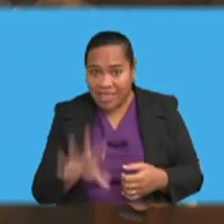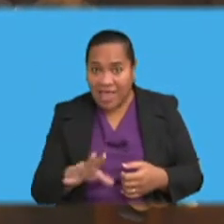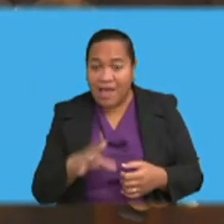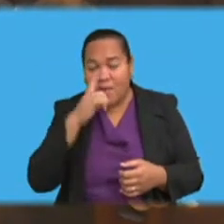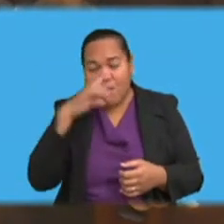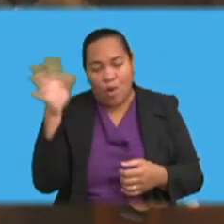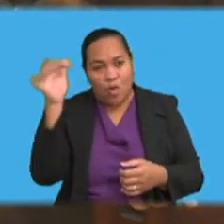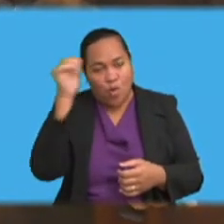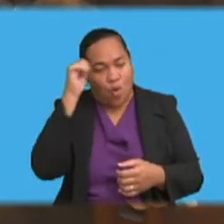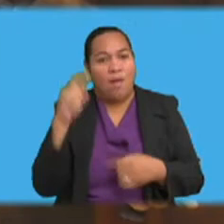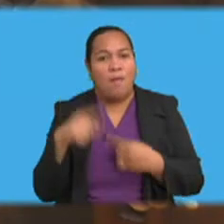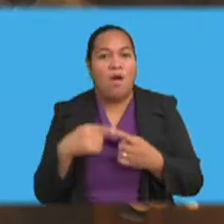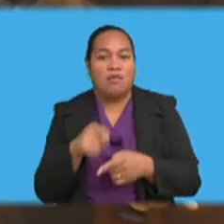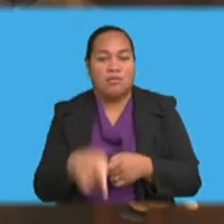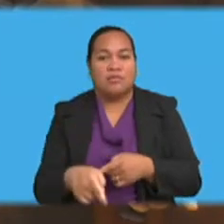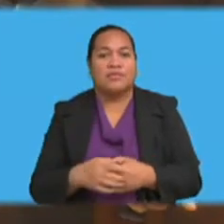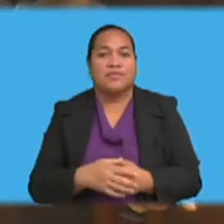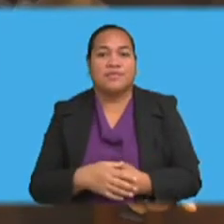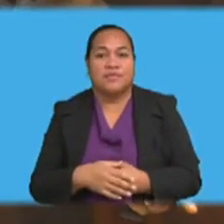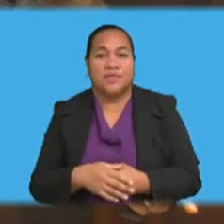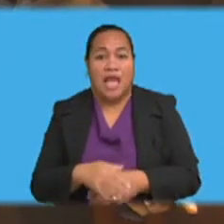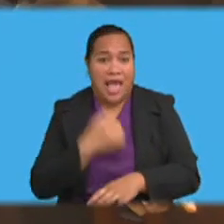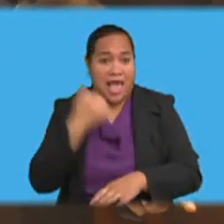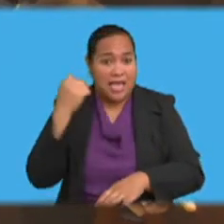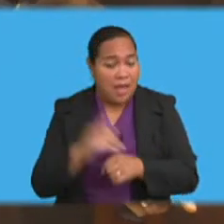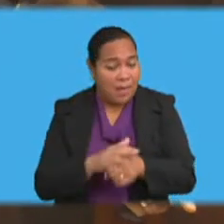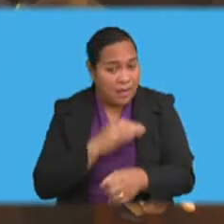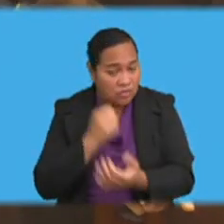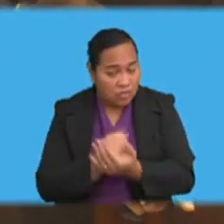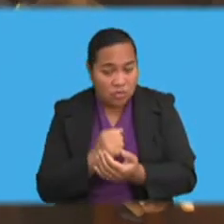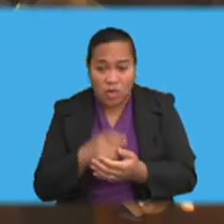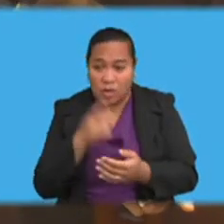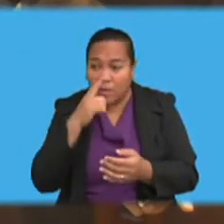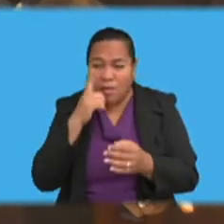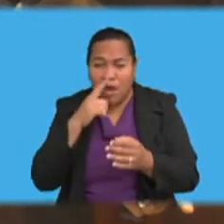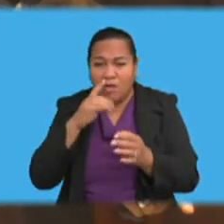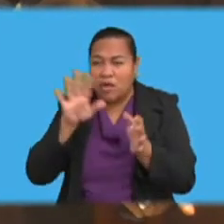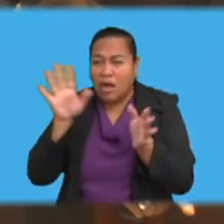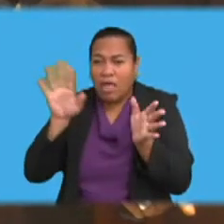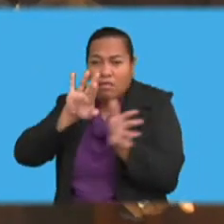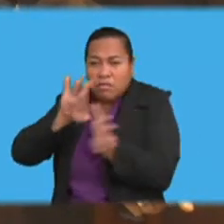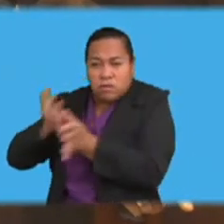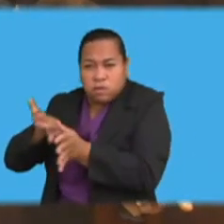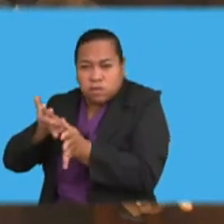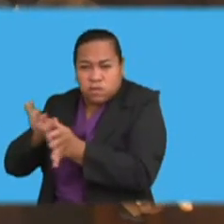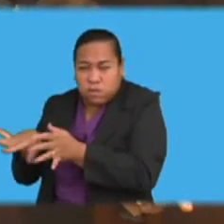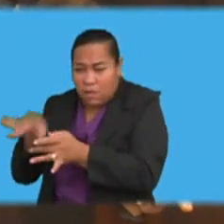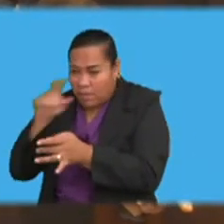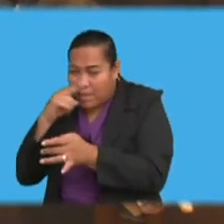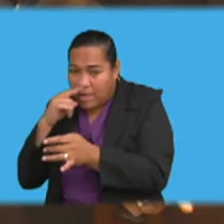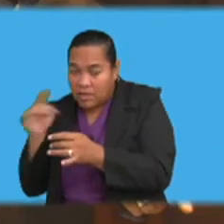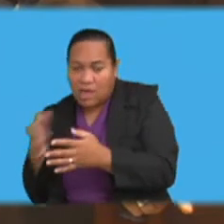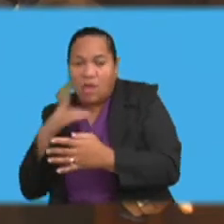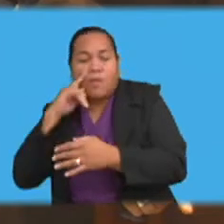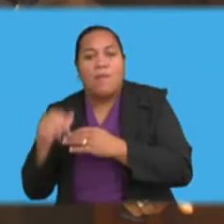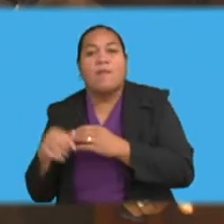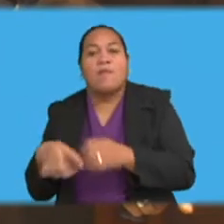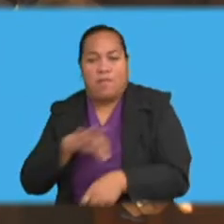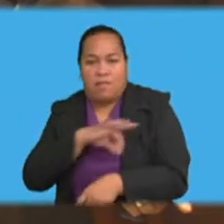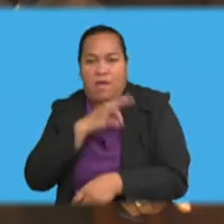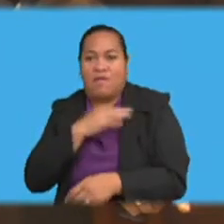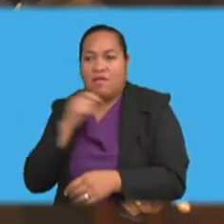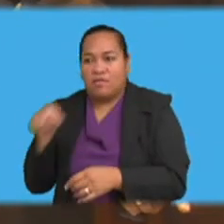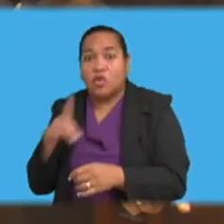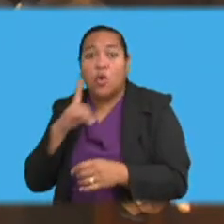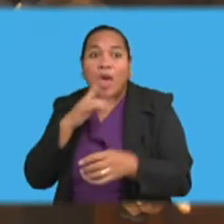Wailesi. Madam Speaker, the government, ensuring that our most marginalized also benefit from this program, has put in place a subsidy program